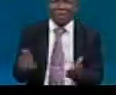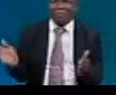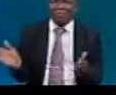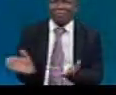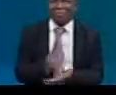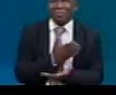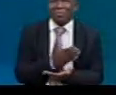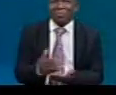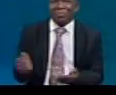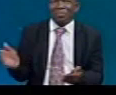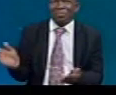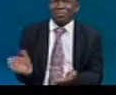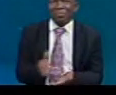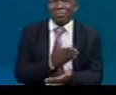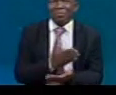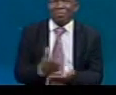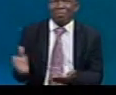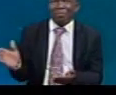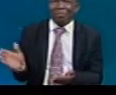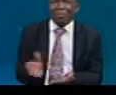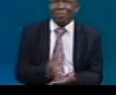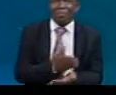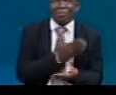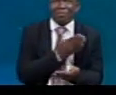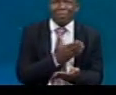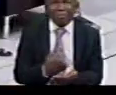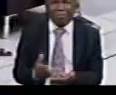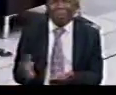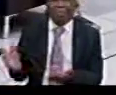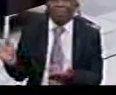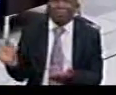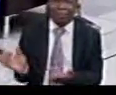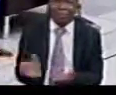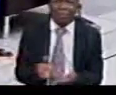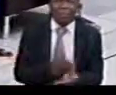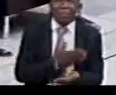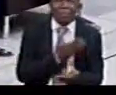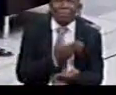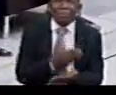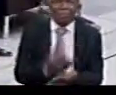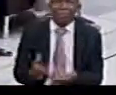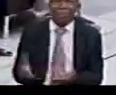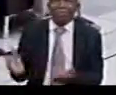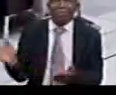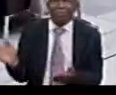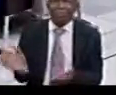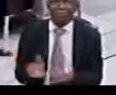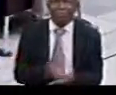Thank you.